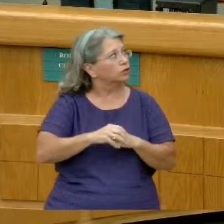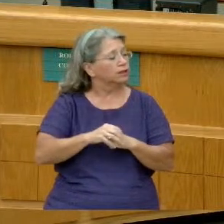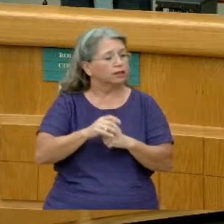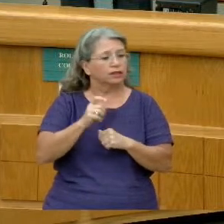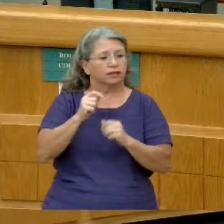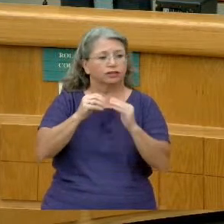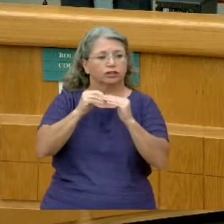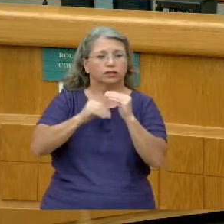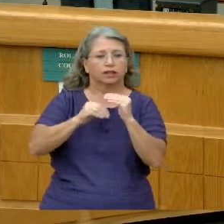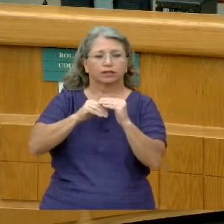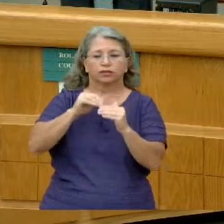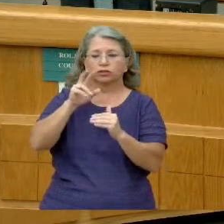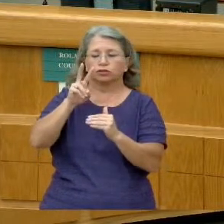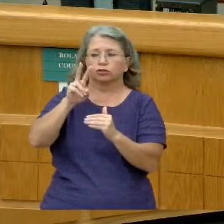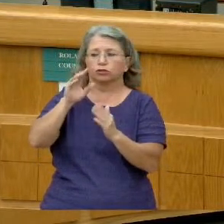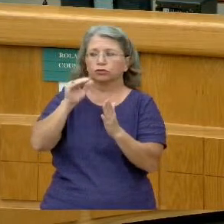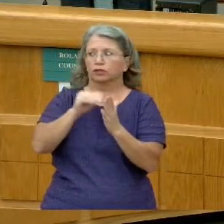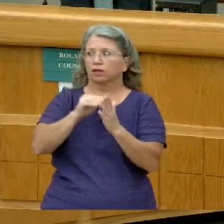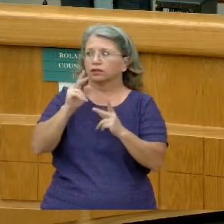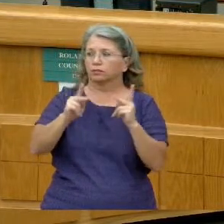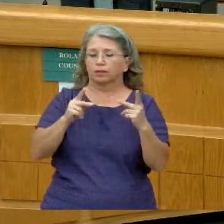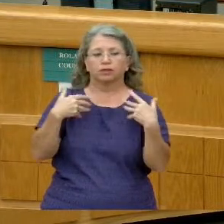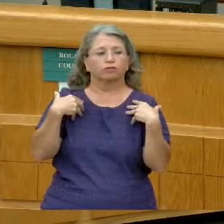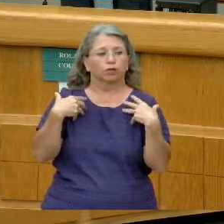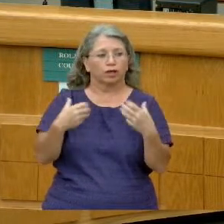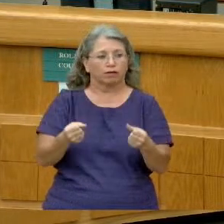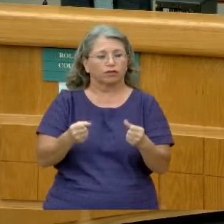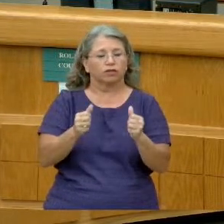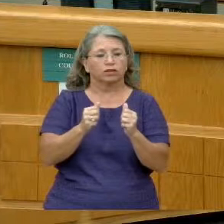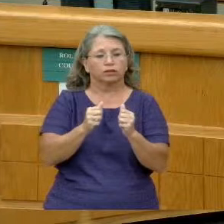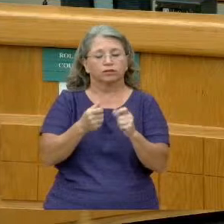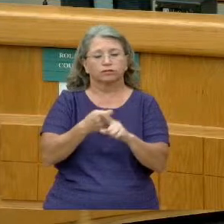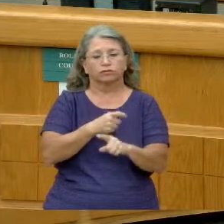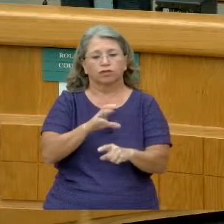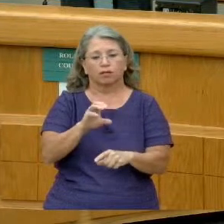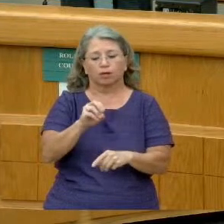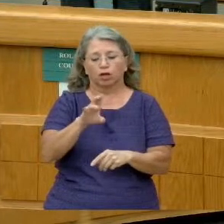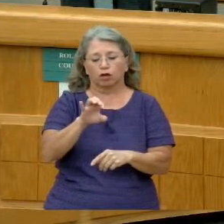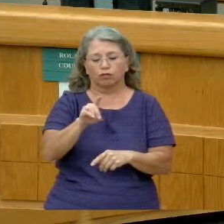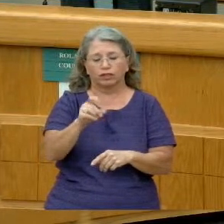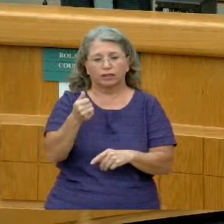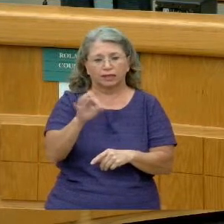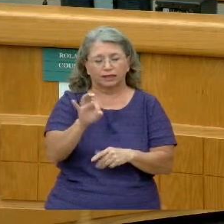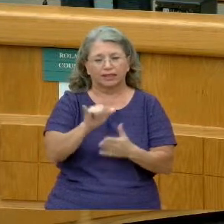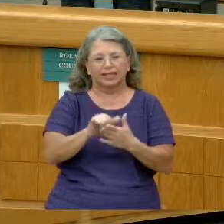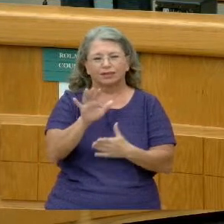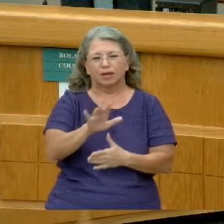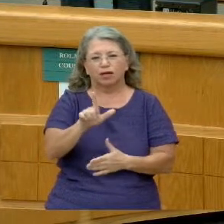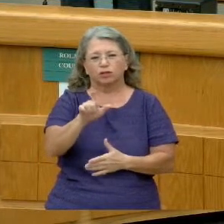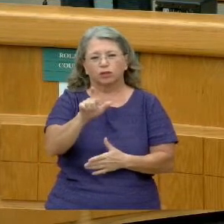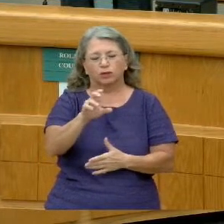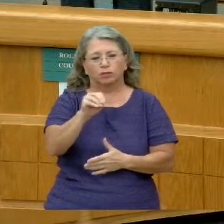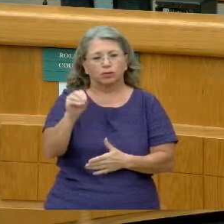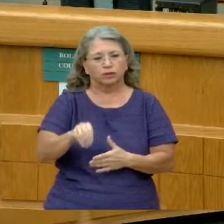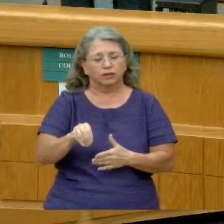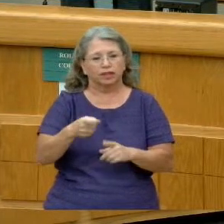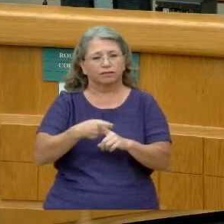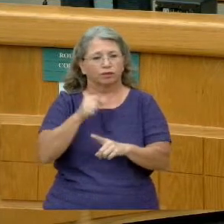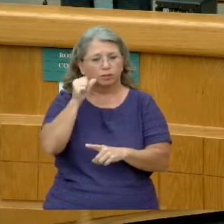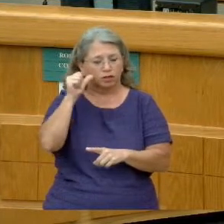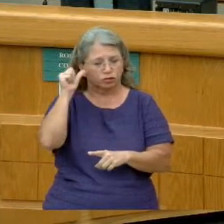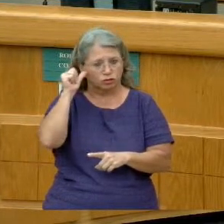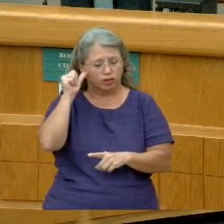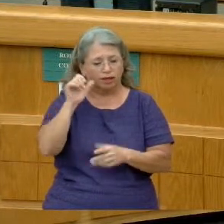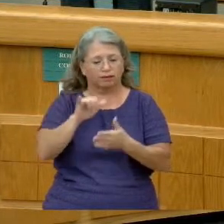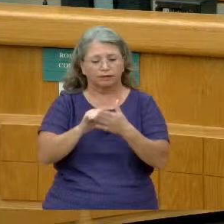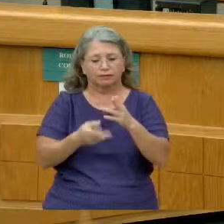have recovered who had COVID-19. That's about 21%. From yesterday, it's a